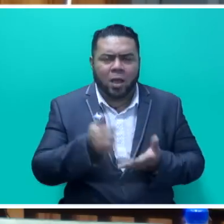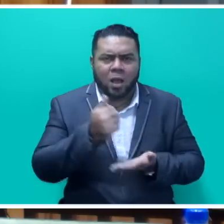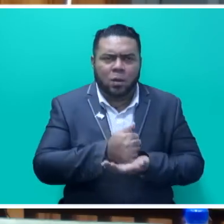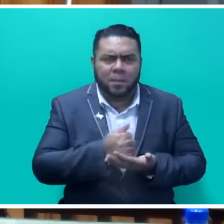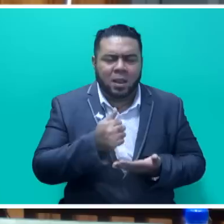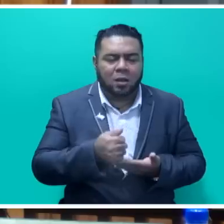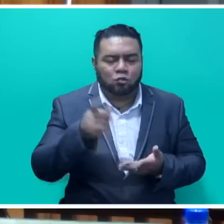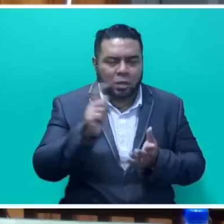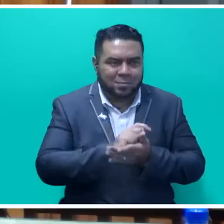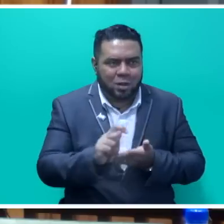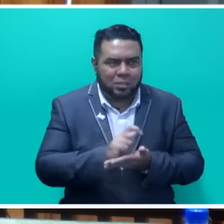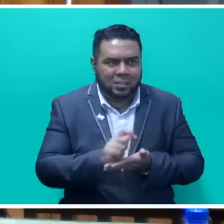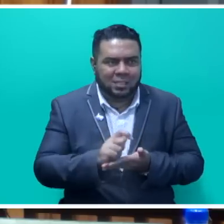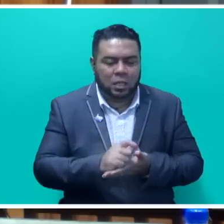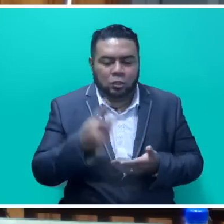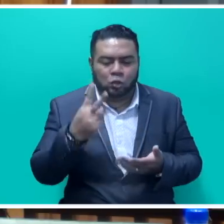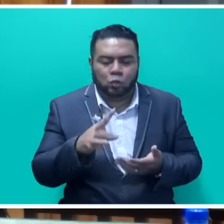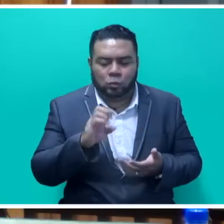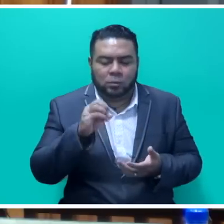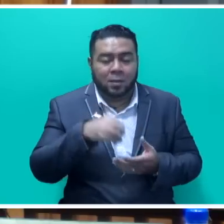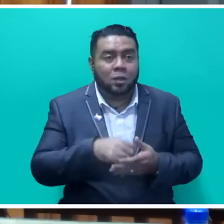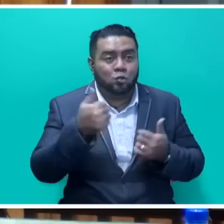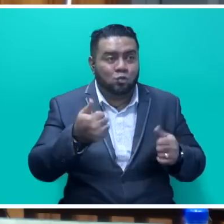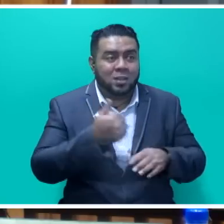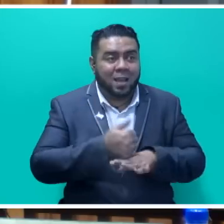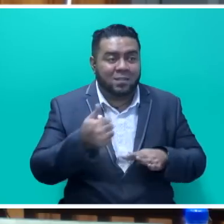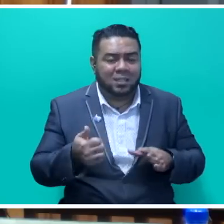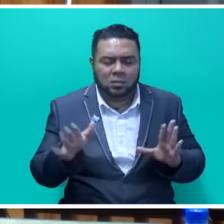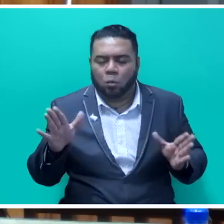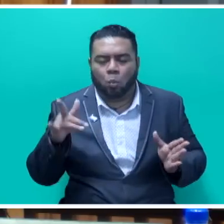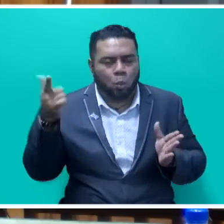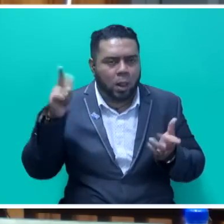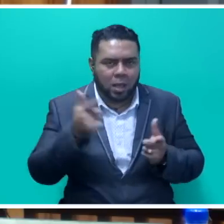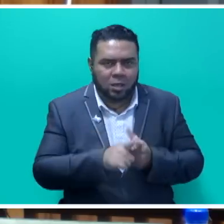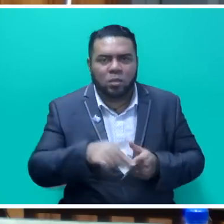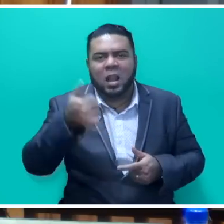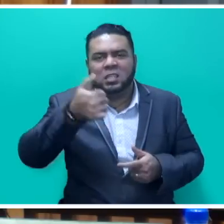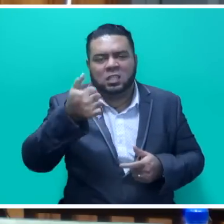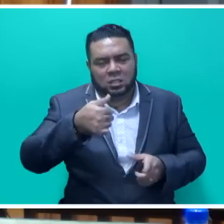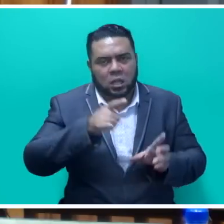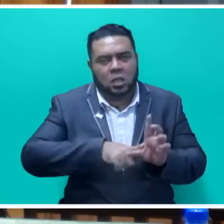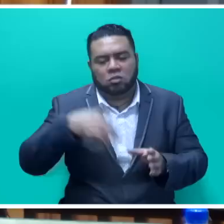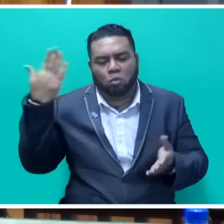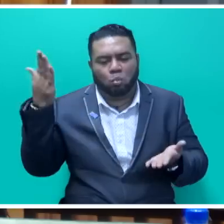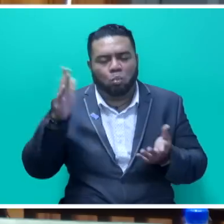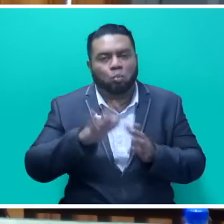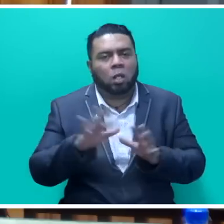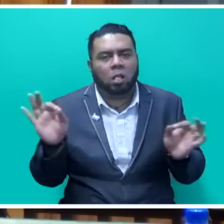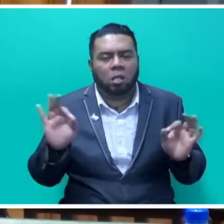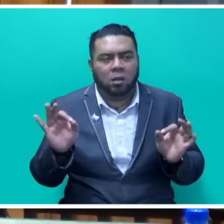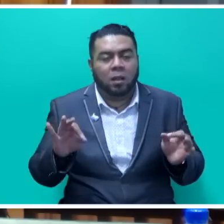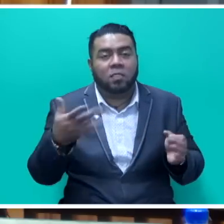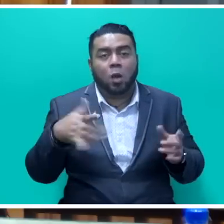and transparency, the two vital features of good governance sorely lacking in the last 16 years. Mr. Speaker, the